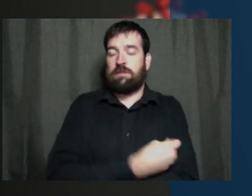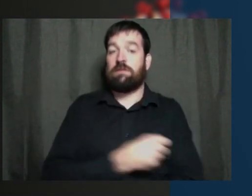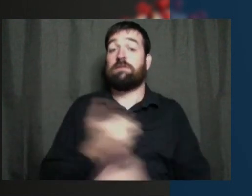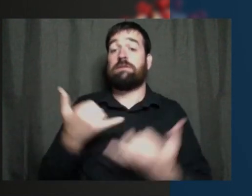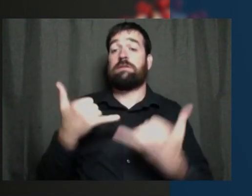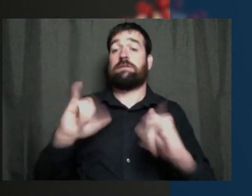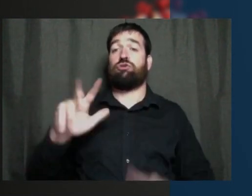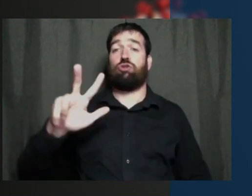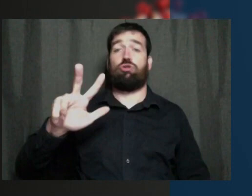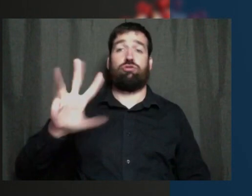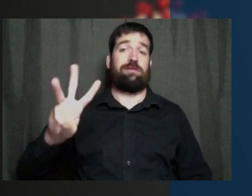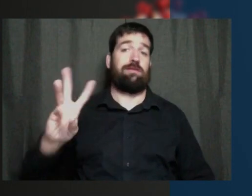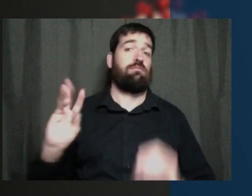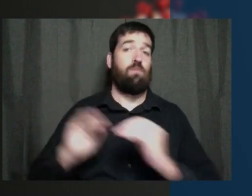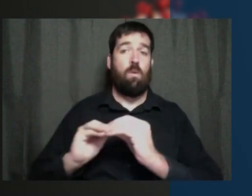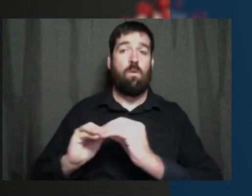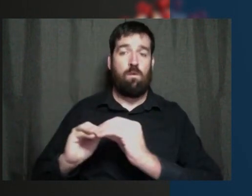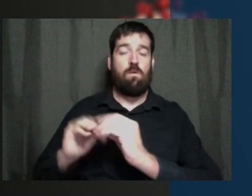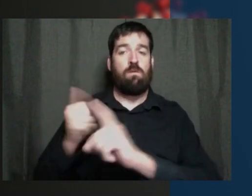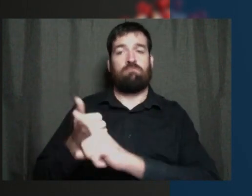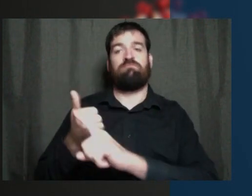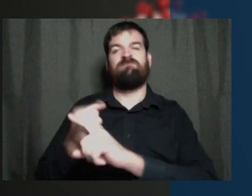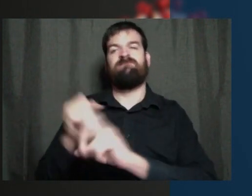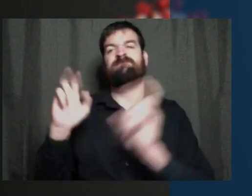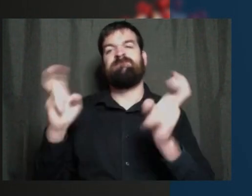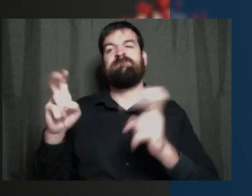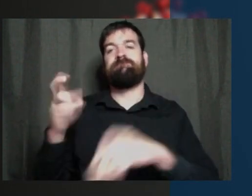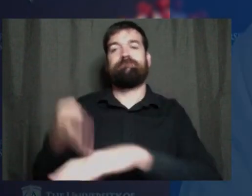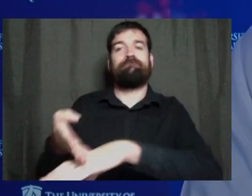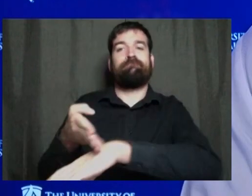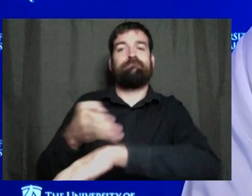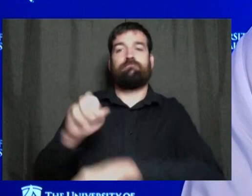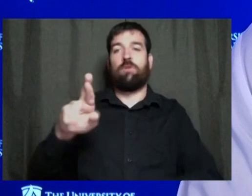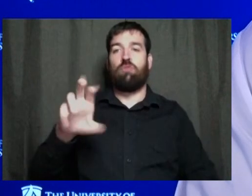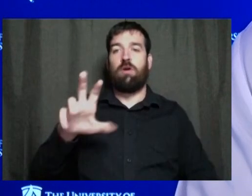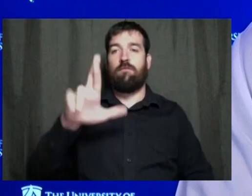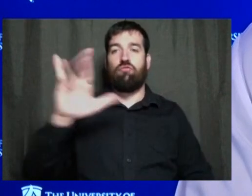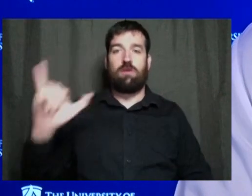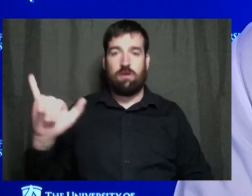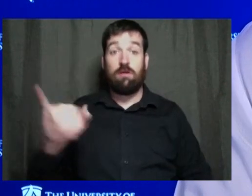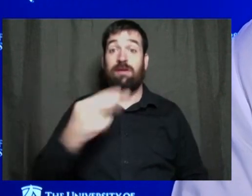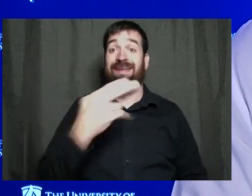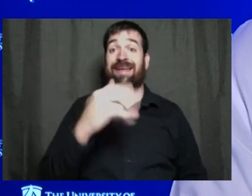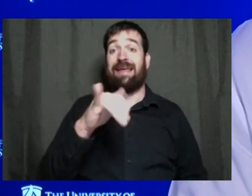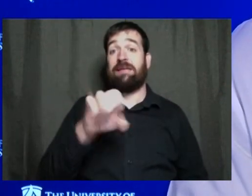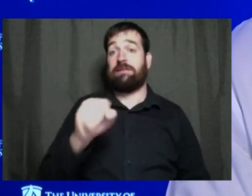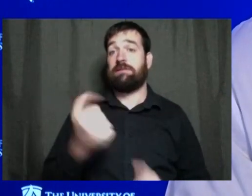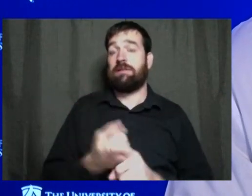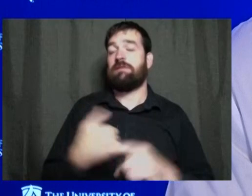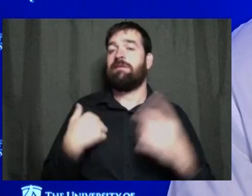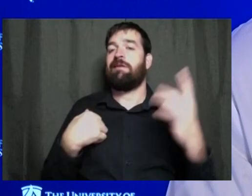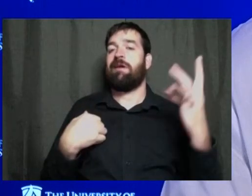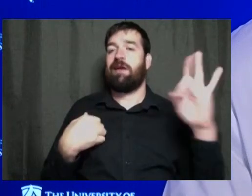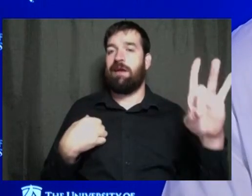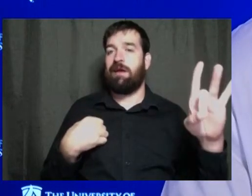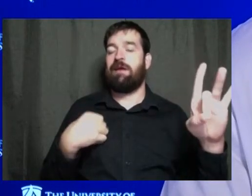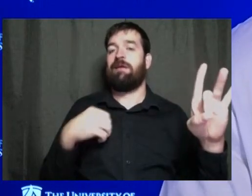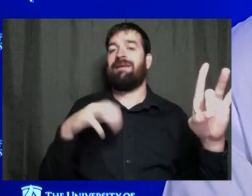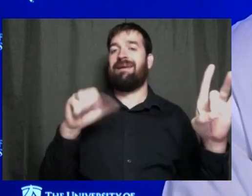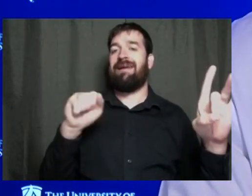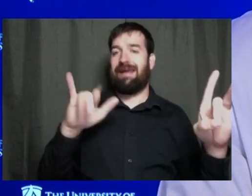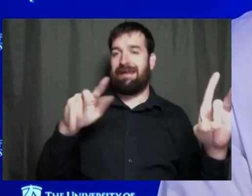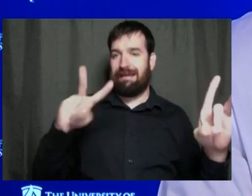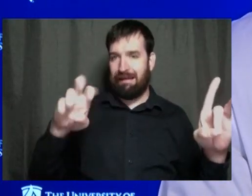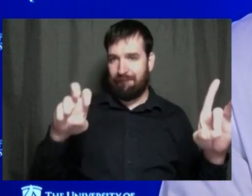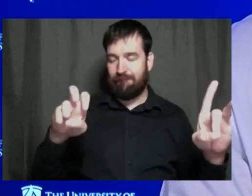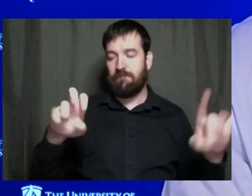additional patients in that recovery period. And then Hays has 8 active infections and 7 in that recovery period as well. So a total of